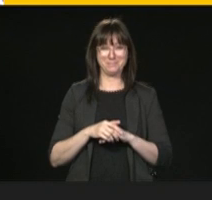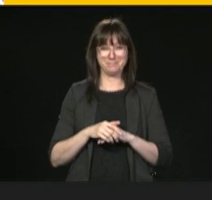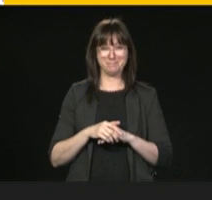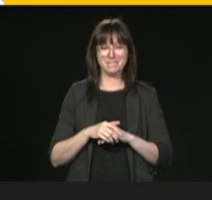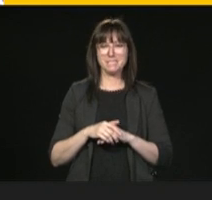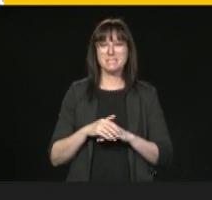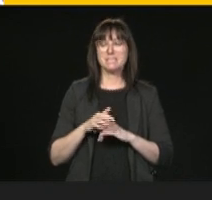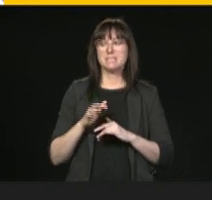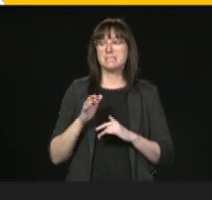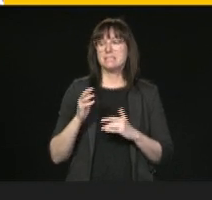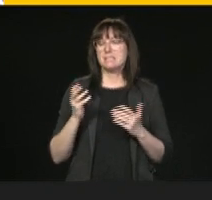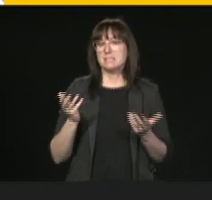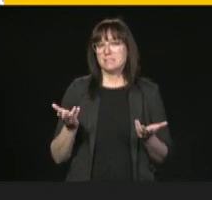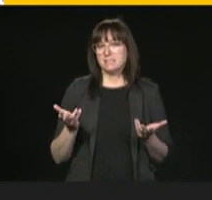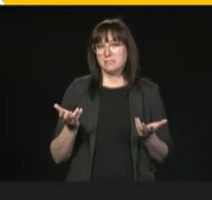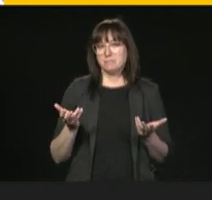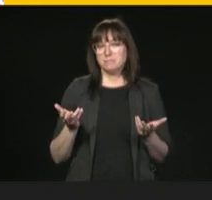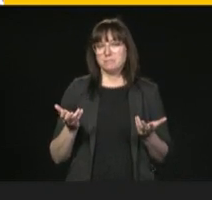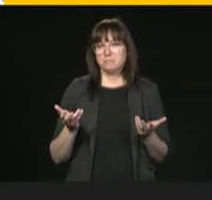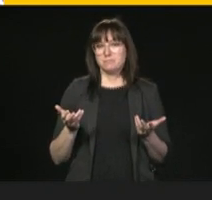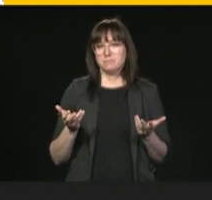So, as we've said,